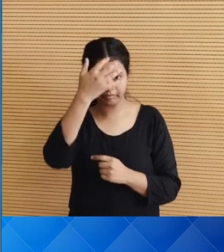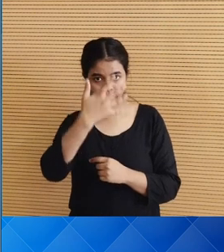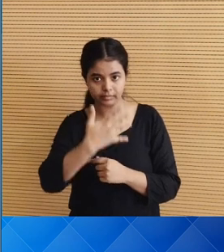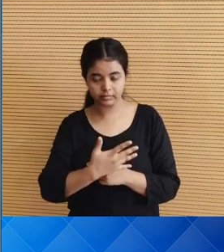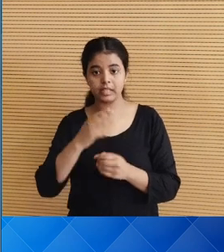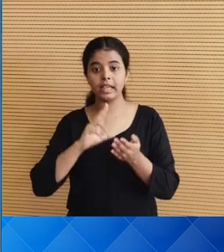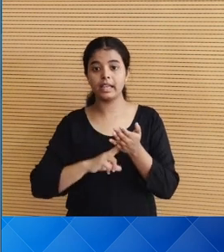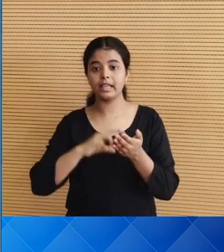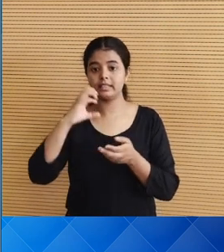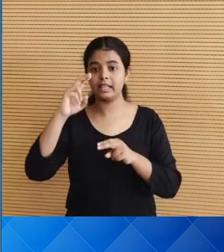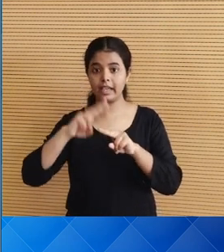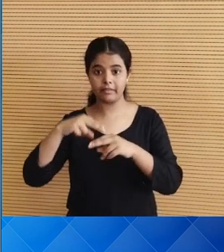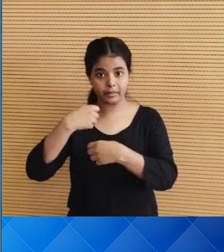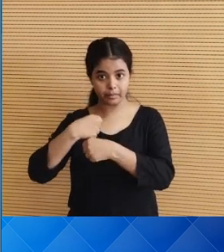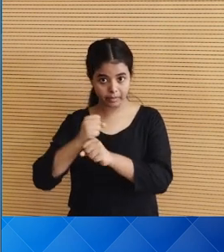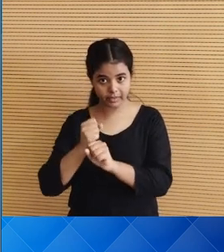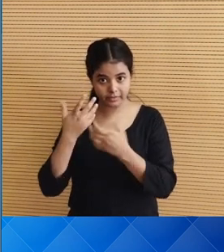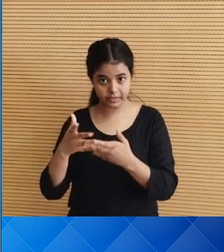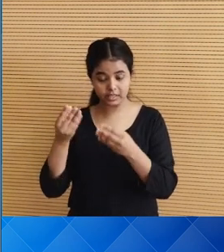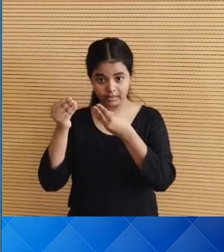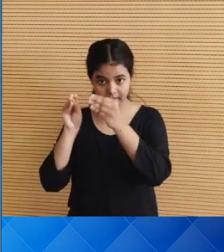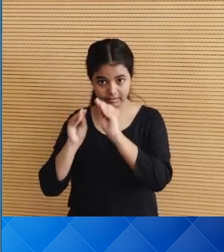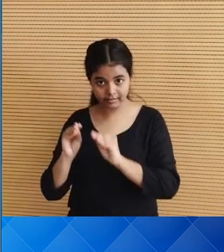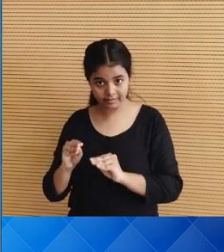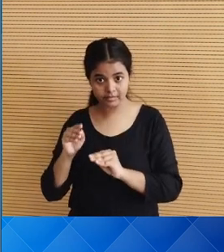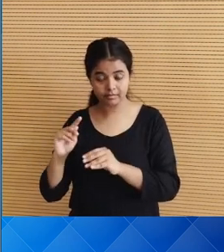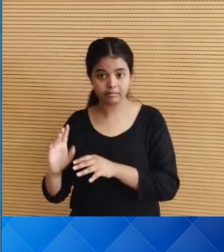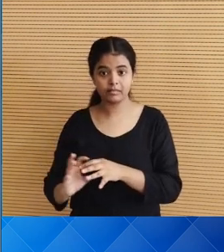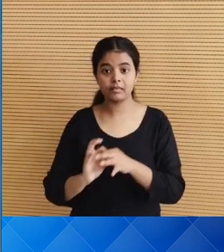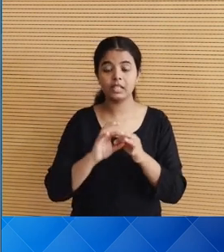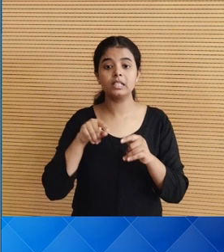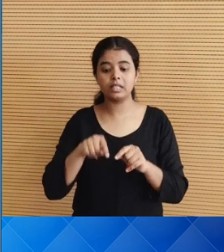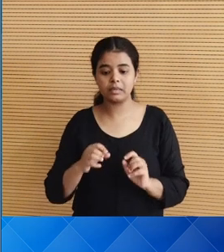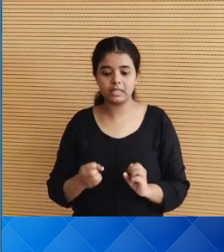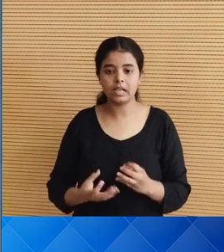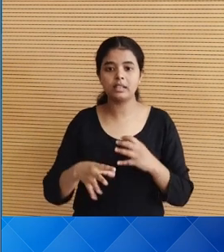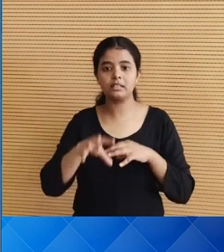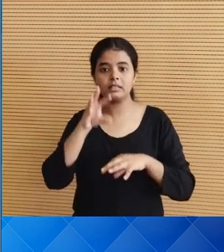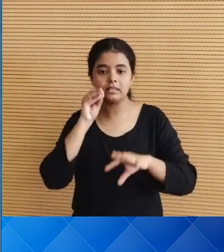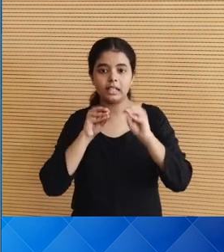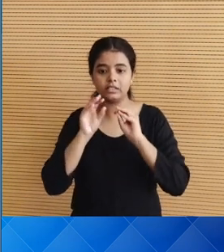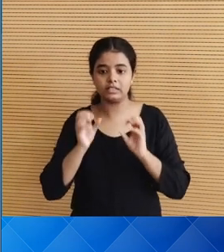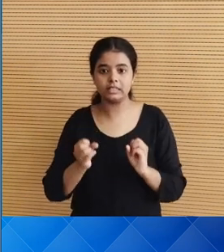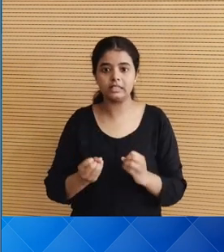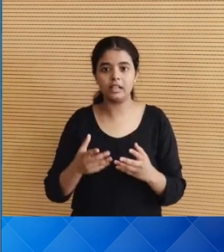NCF, so that continuity of learning from foundational stage to preparatory stage